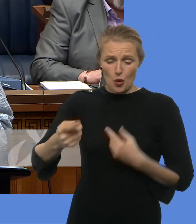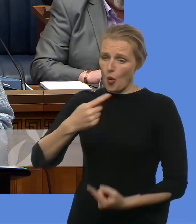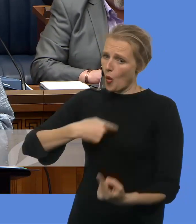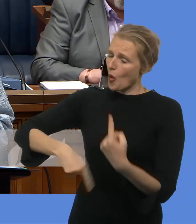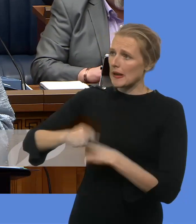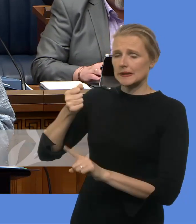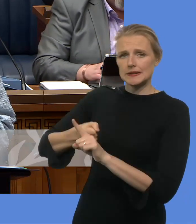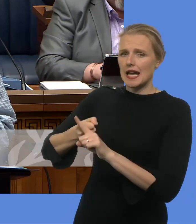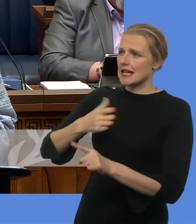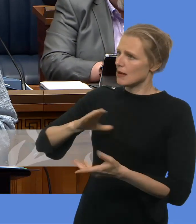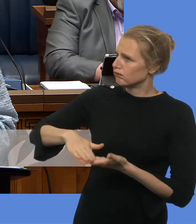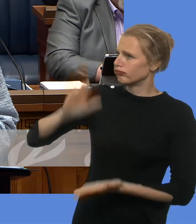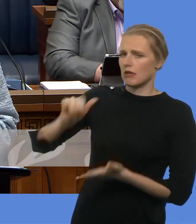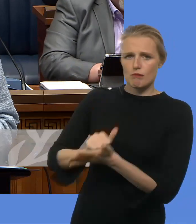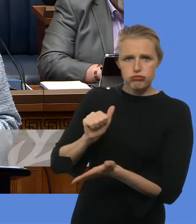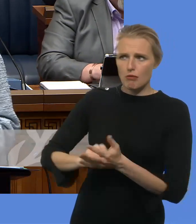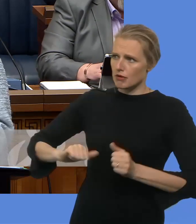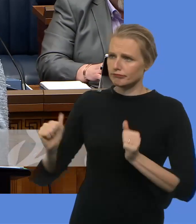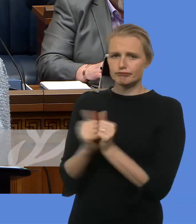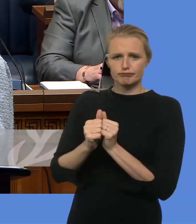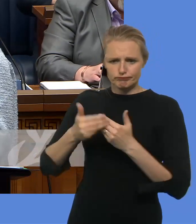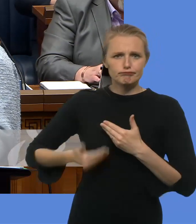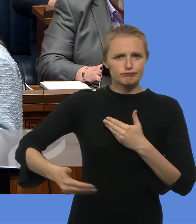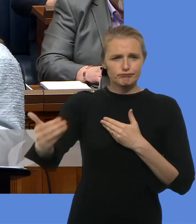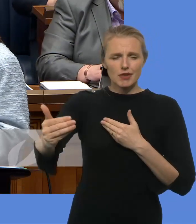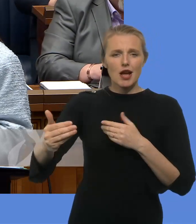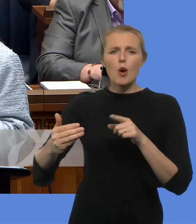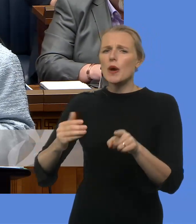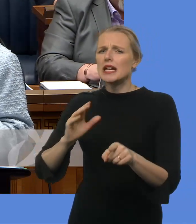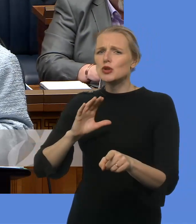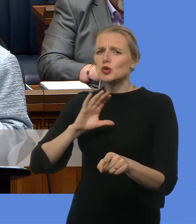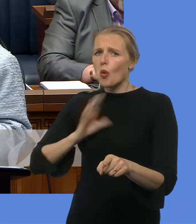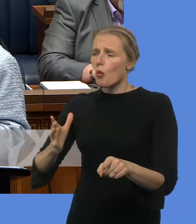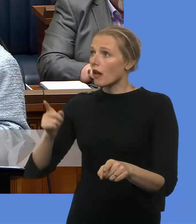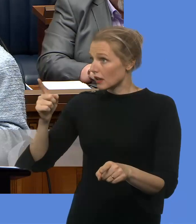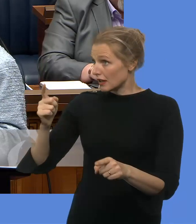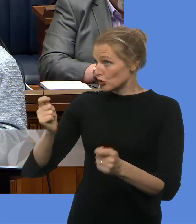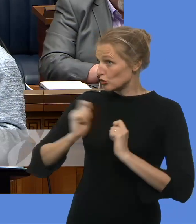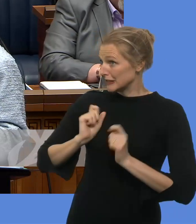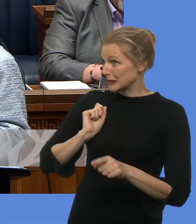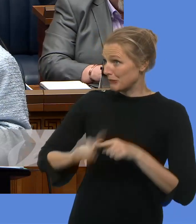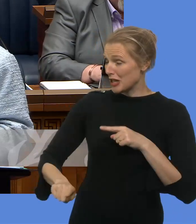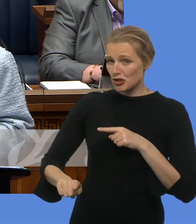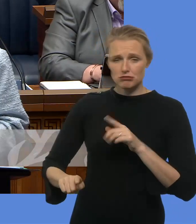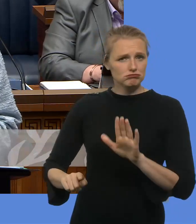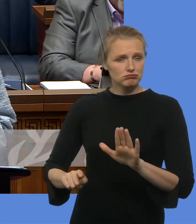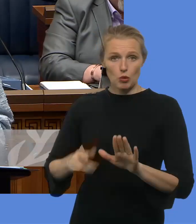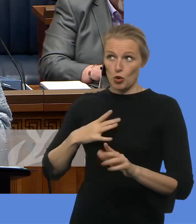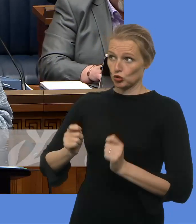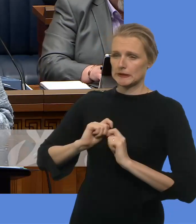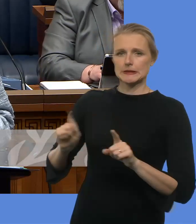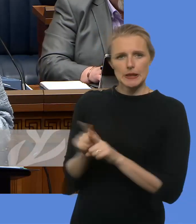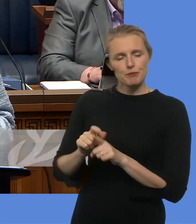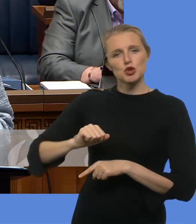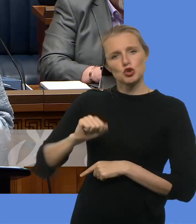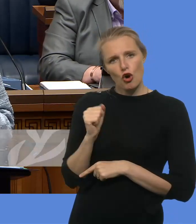united in asking for. So we're not asking for special treatment here. We are asking to be treated the same as Scotland and Wales, and